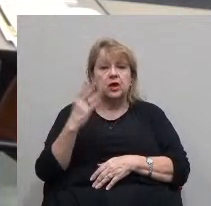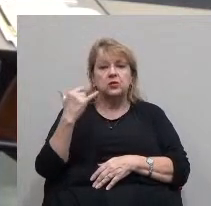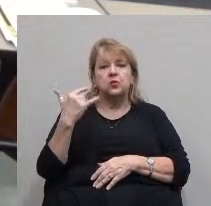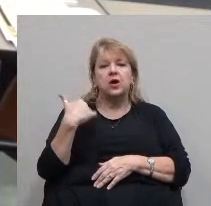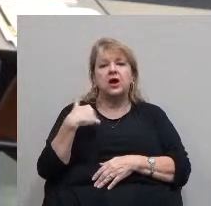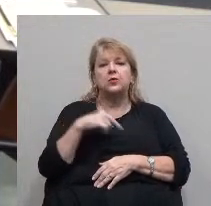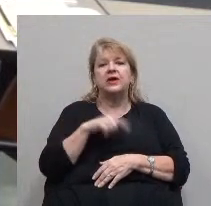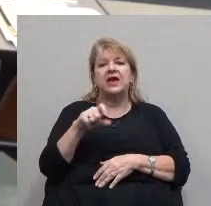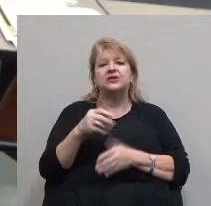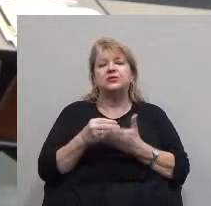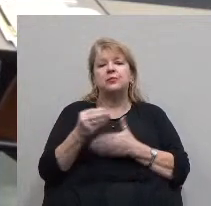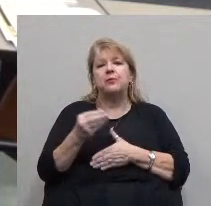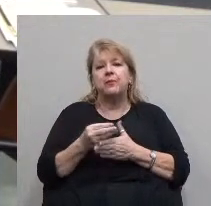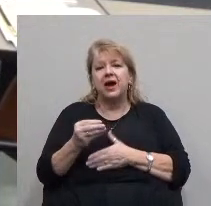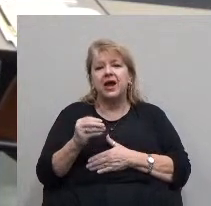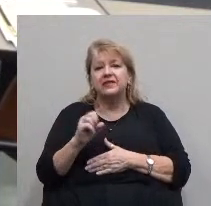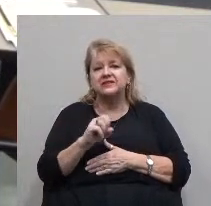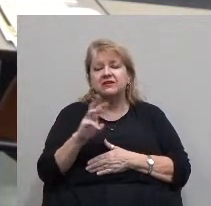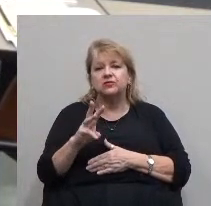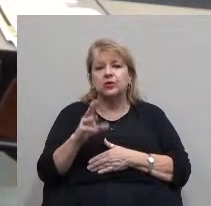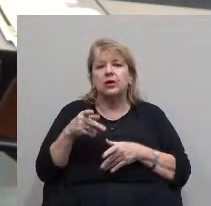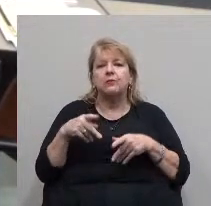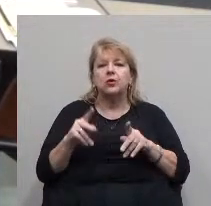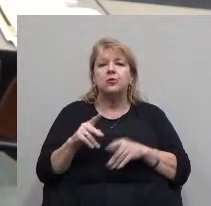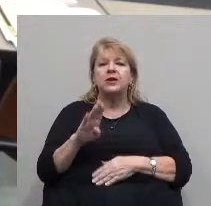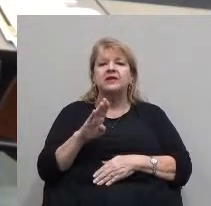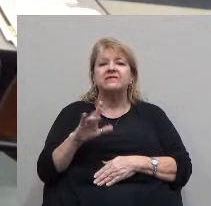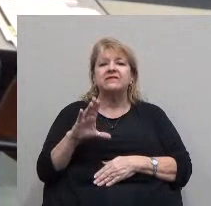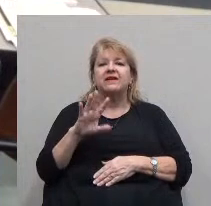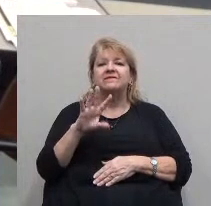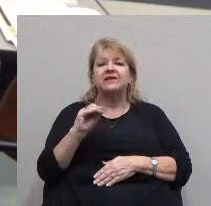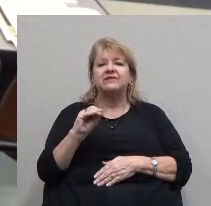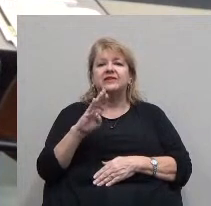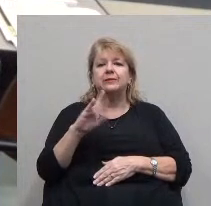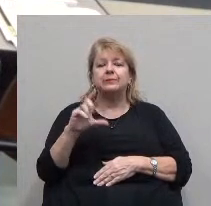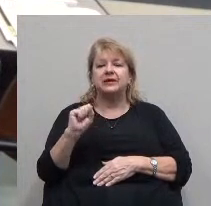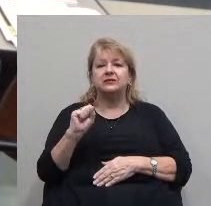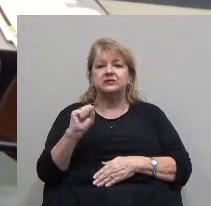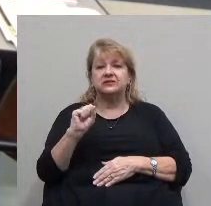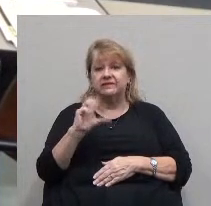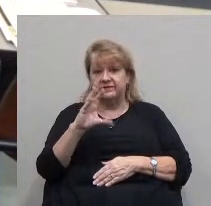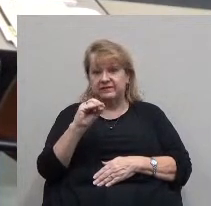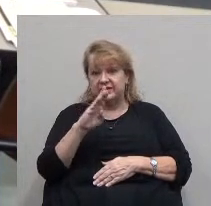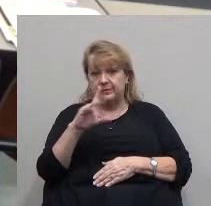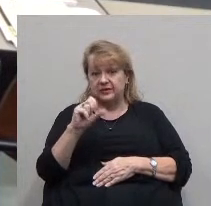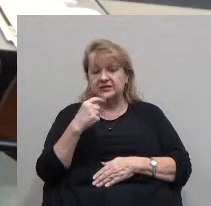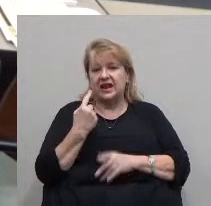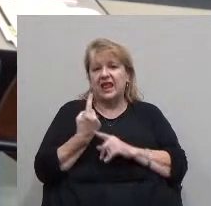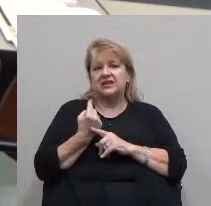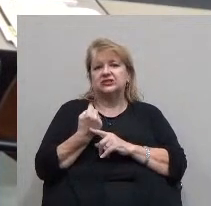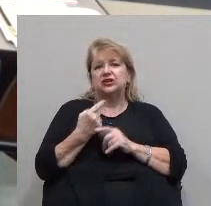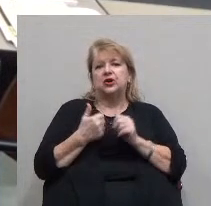the software to track all the bills is because you're only allowed 50 bills on there. And so we're usually tracking, last year